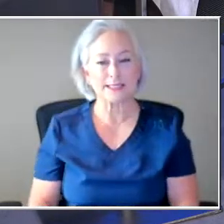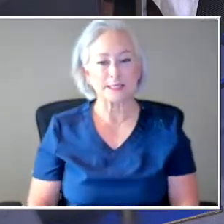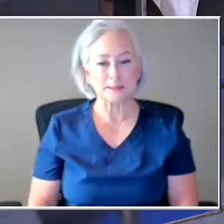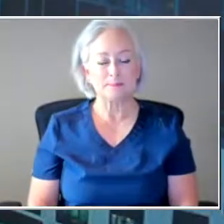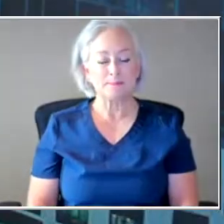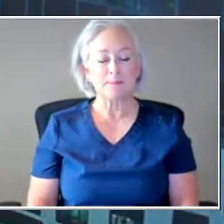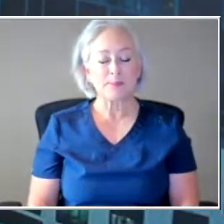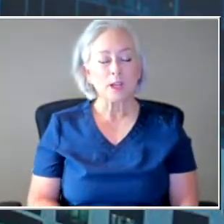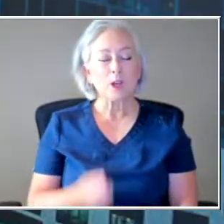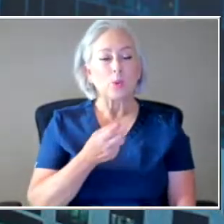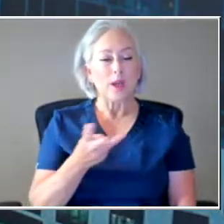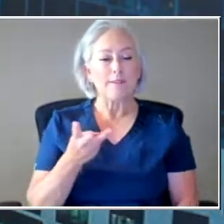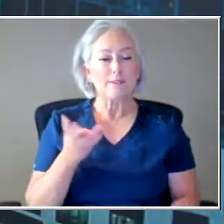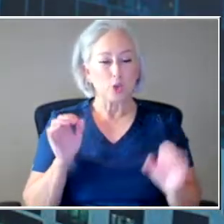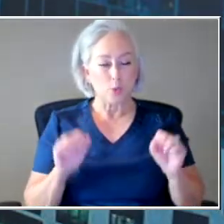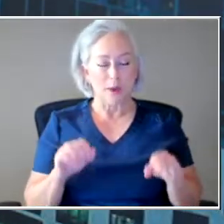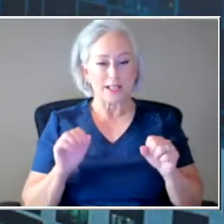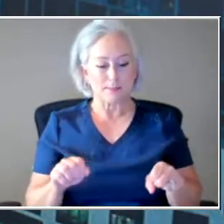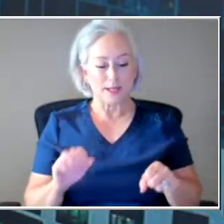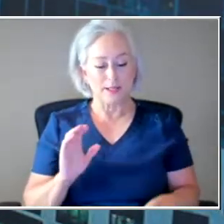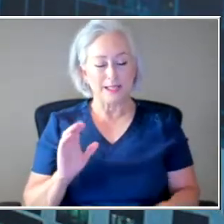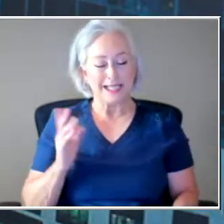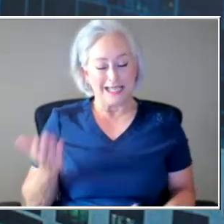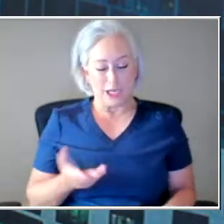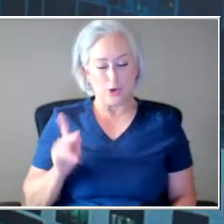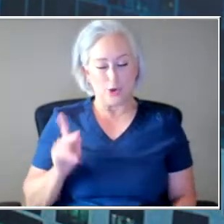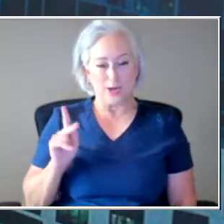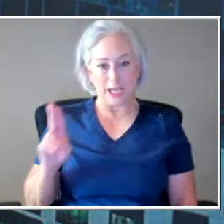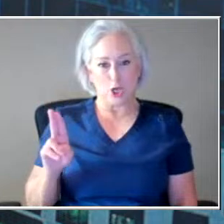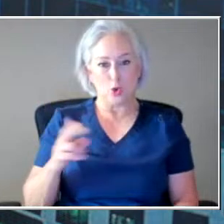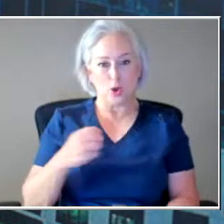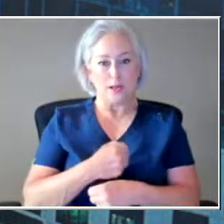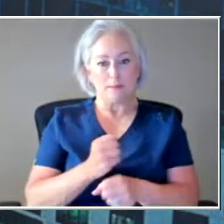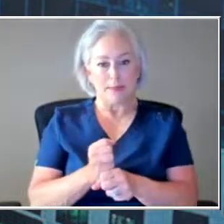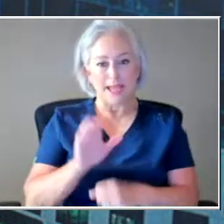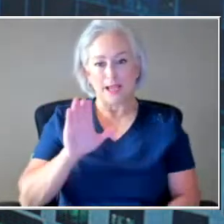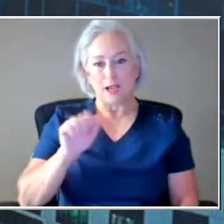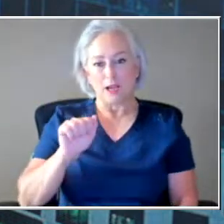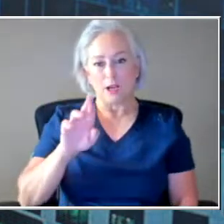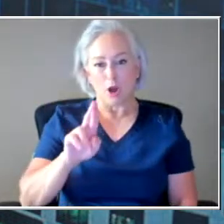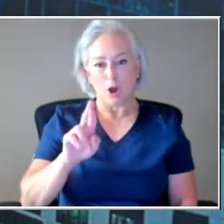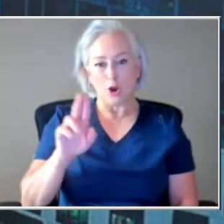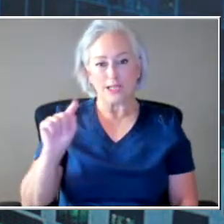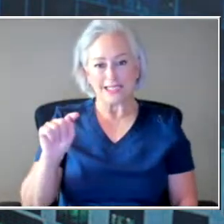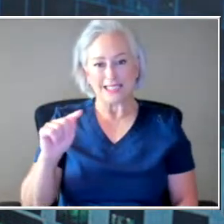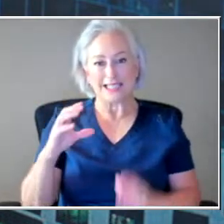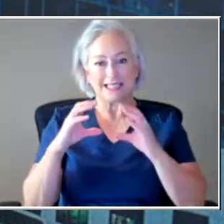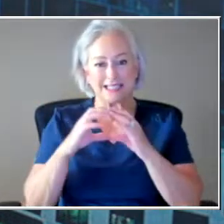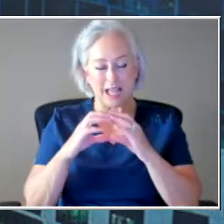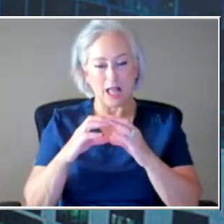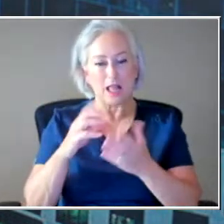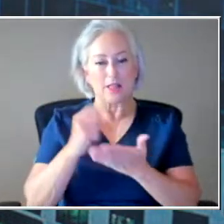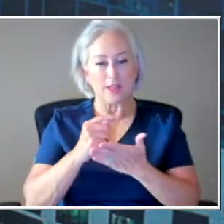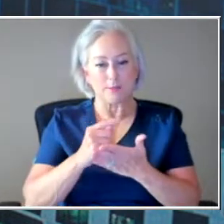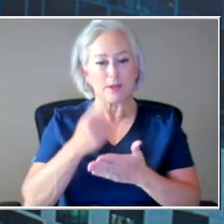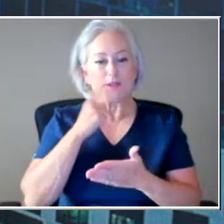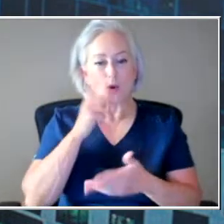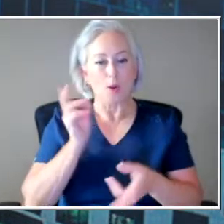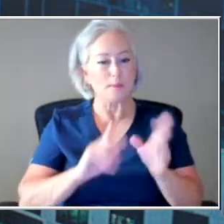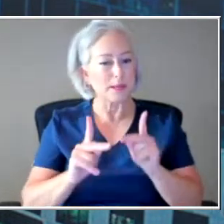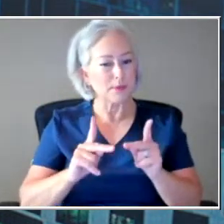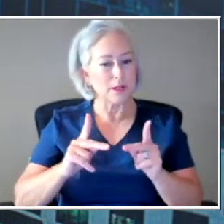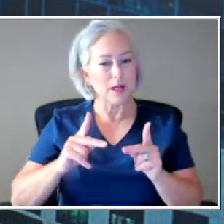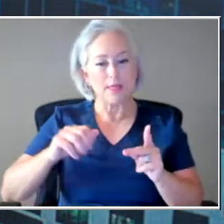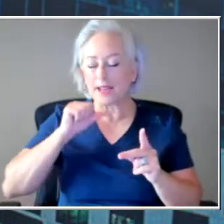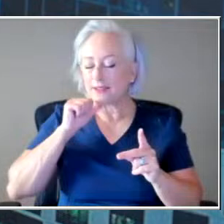possibilities. In our own institution, we make CAR T cell therapy, and we're preparing them for patients who have not responded to CAR T cell therapy or